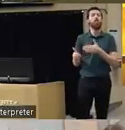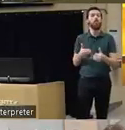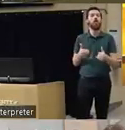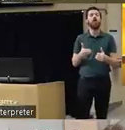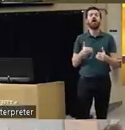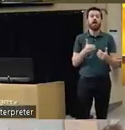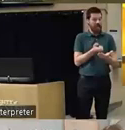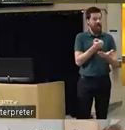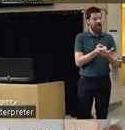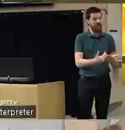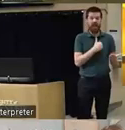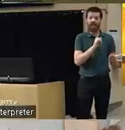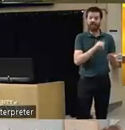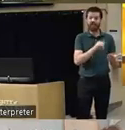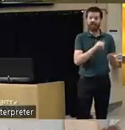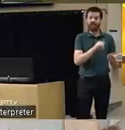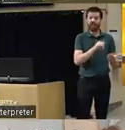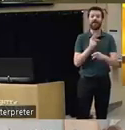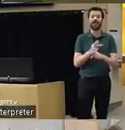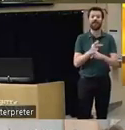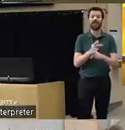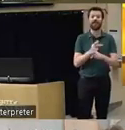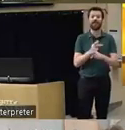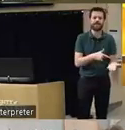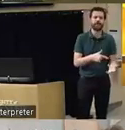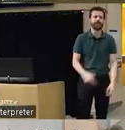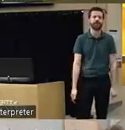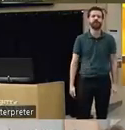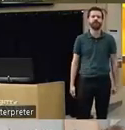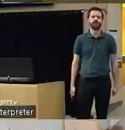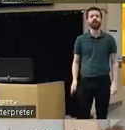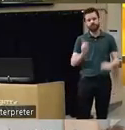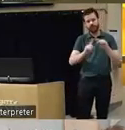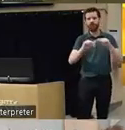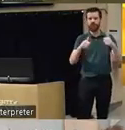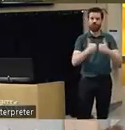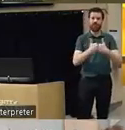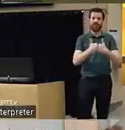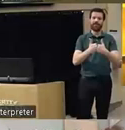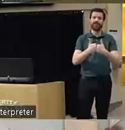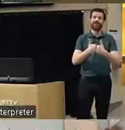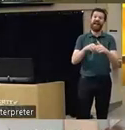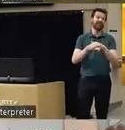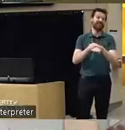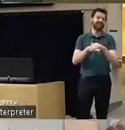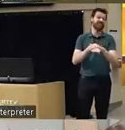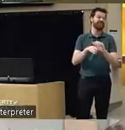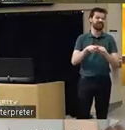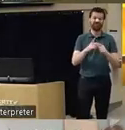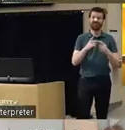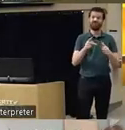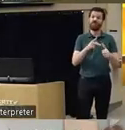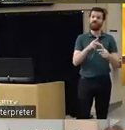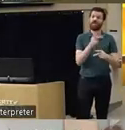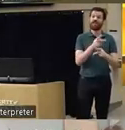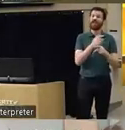weaker evidence for that in collaborative care. So with challenges across our system and access, we may be the, in primary care, we may be